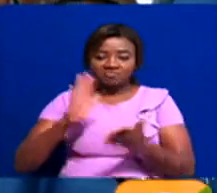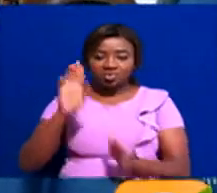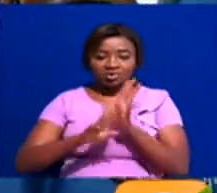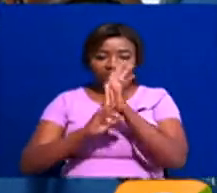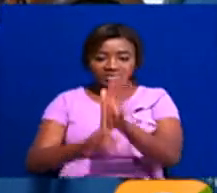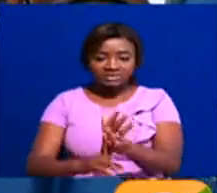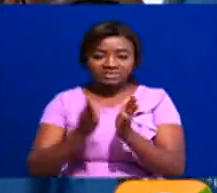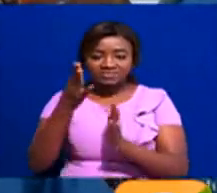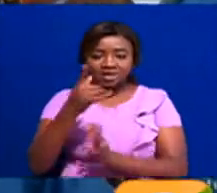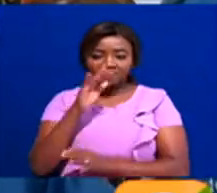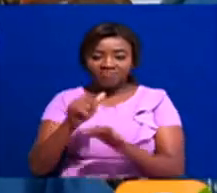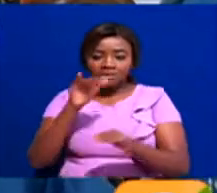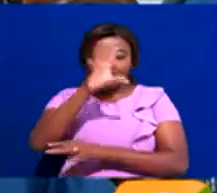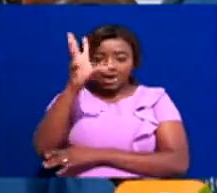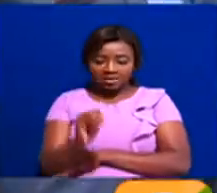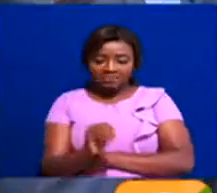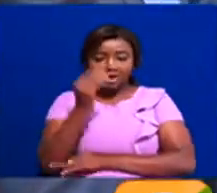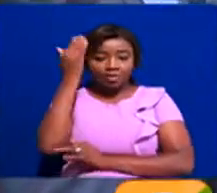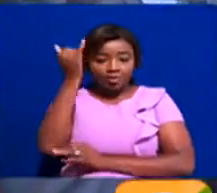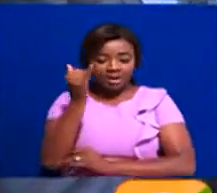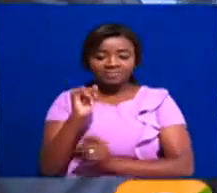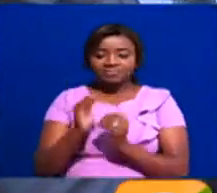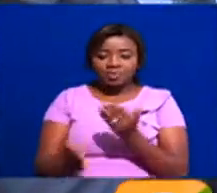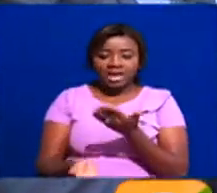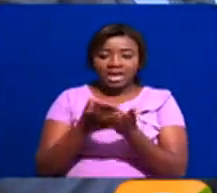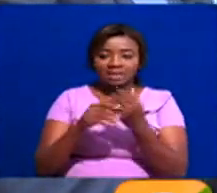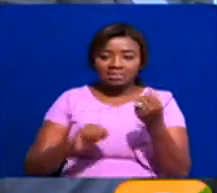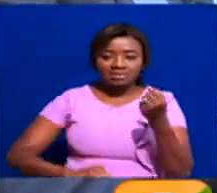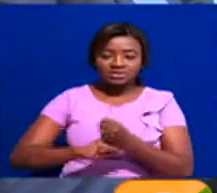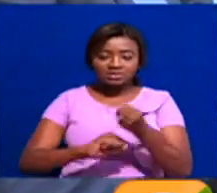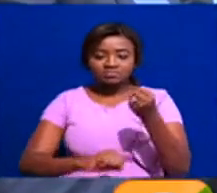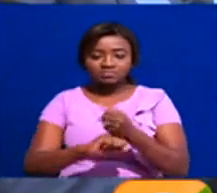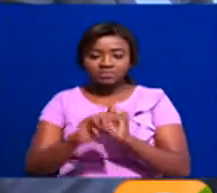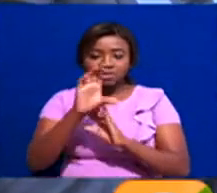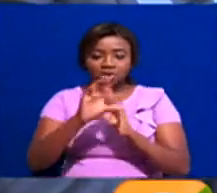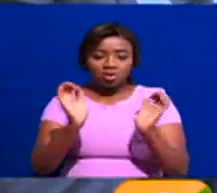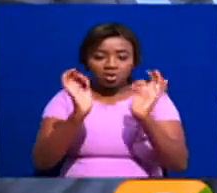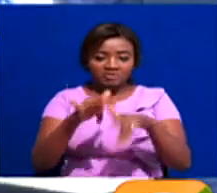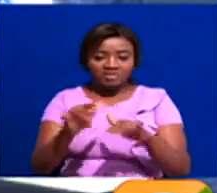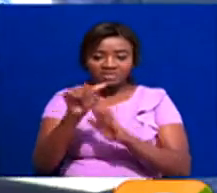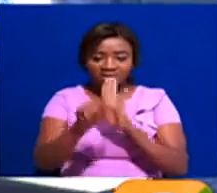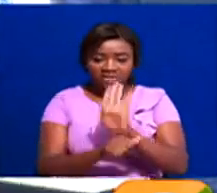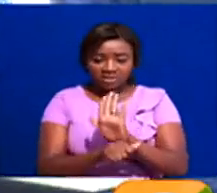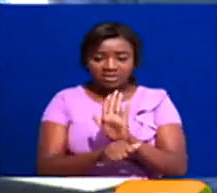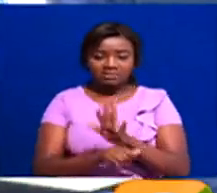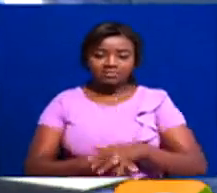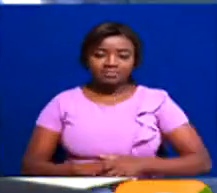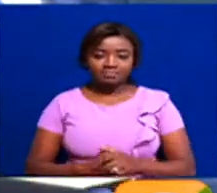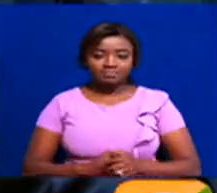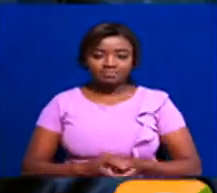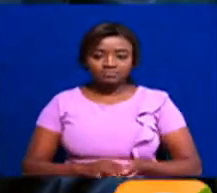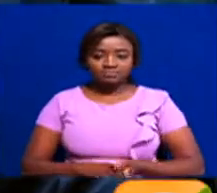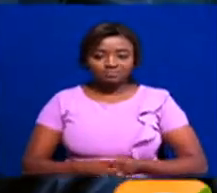be represented at the Security Council so that it can champion the continent's agenda in the UN's top decision-making organ.